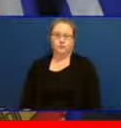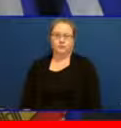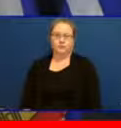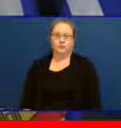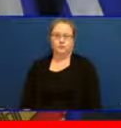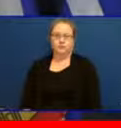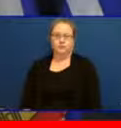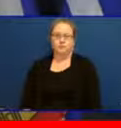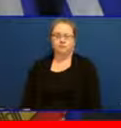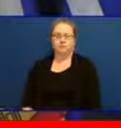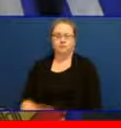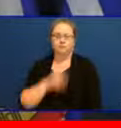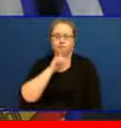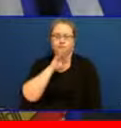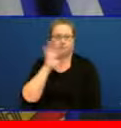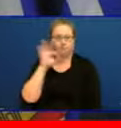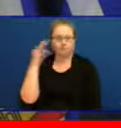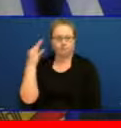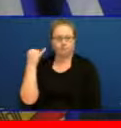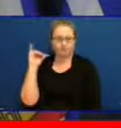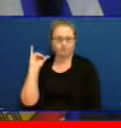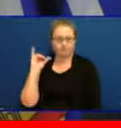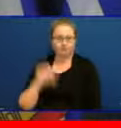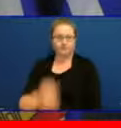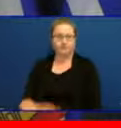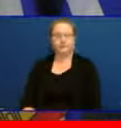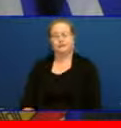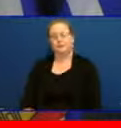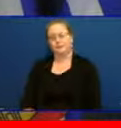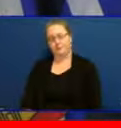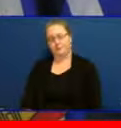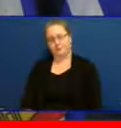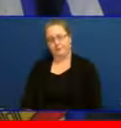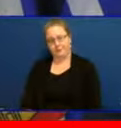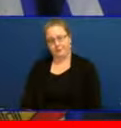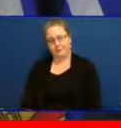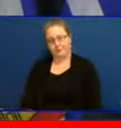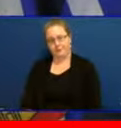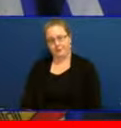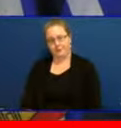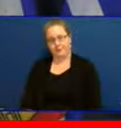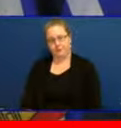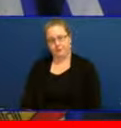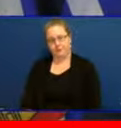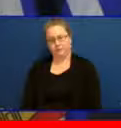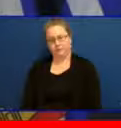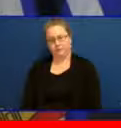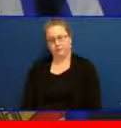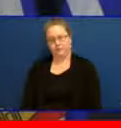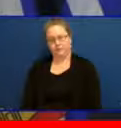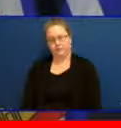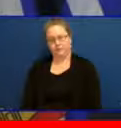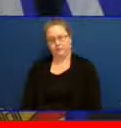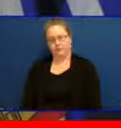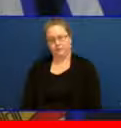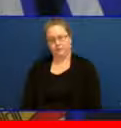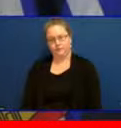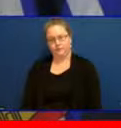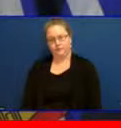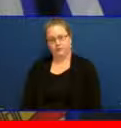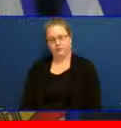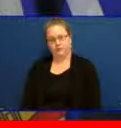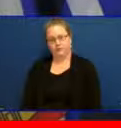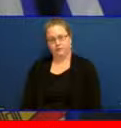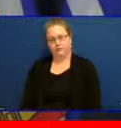cas confirmés de COVID-19, 155 personnes sont actuellement hospitalisées. Ça c'est un record pour la